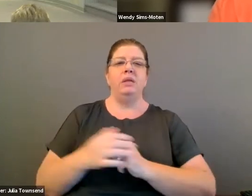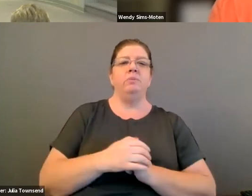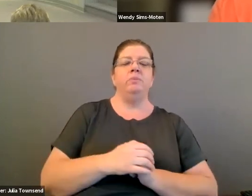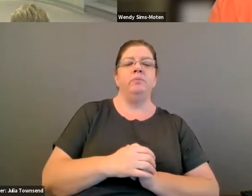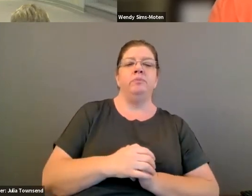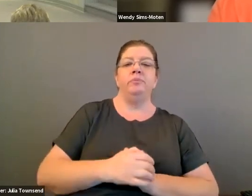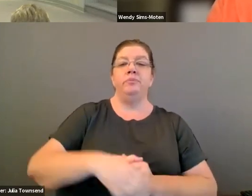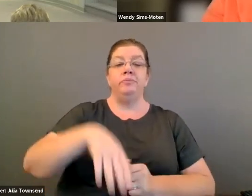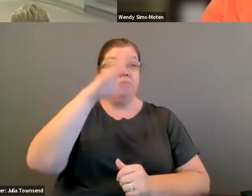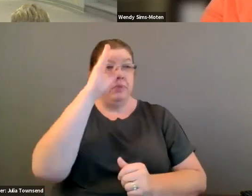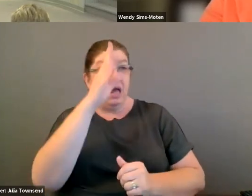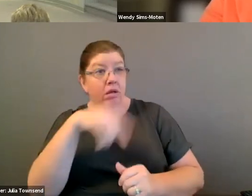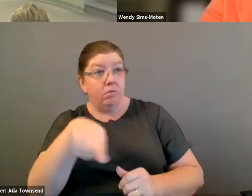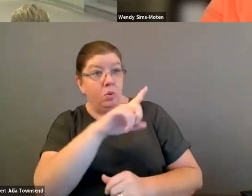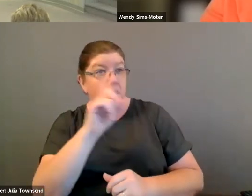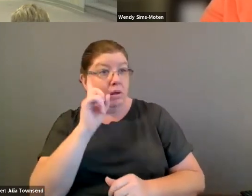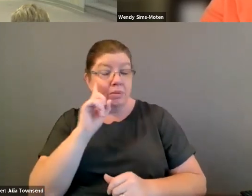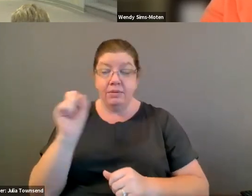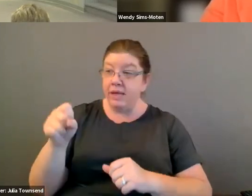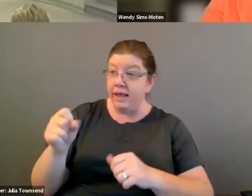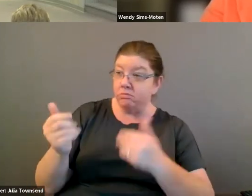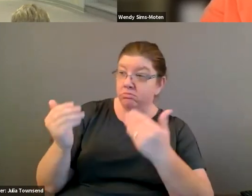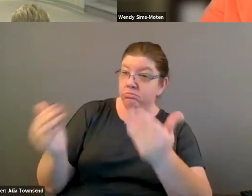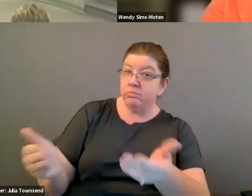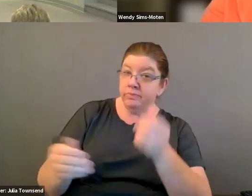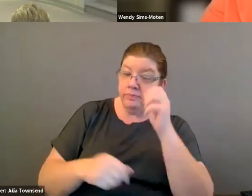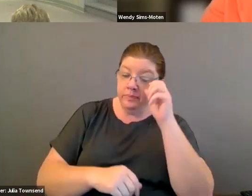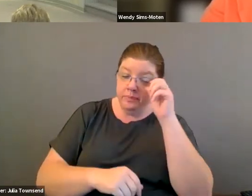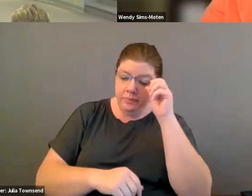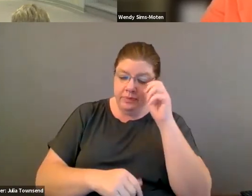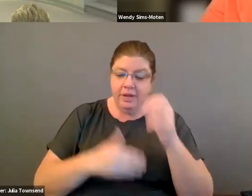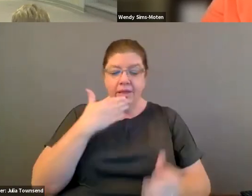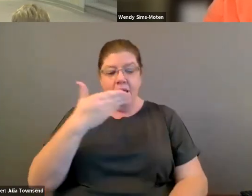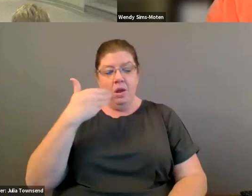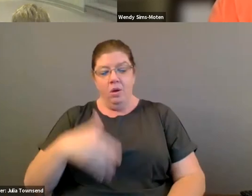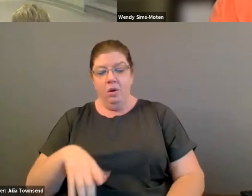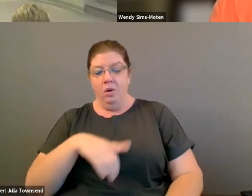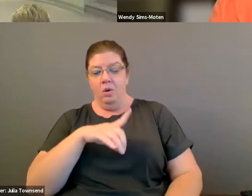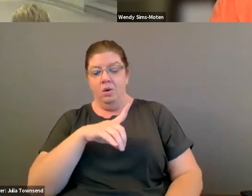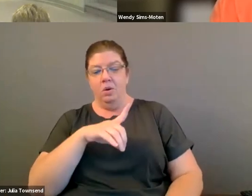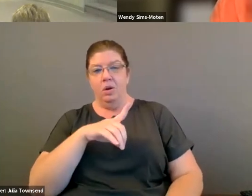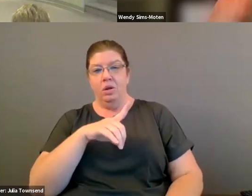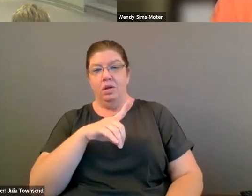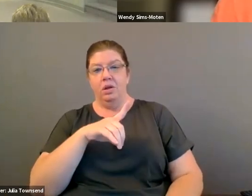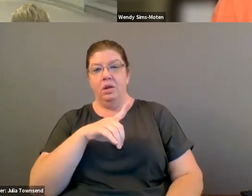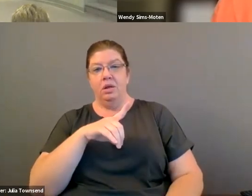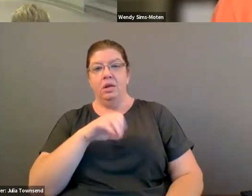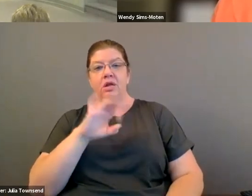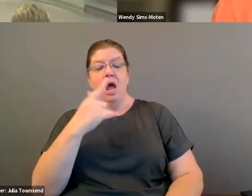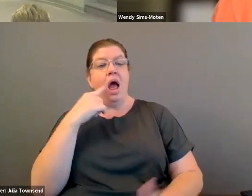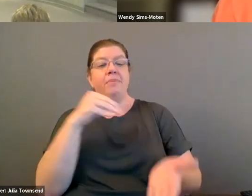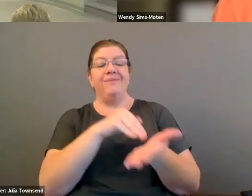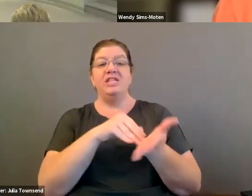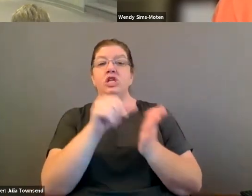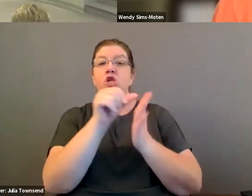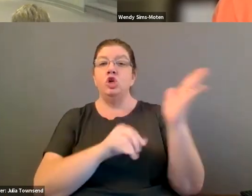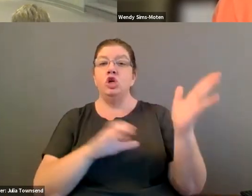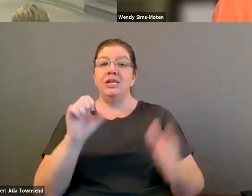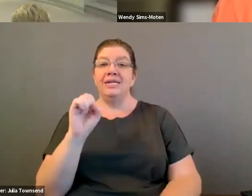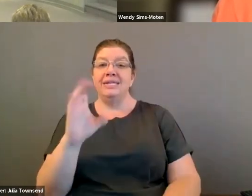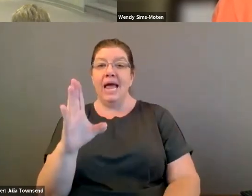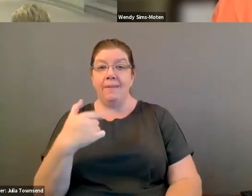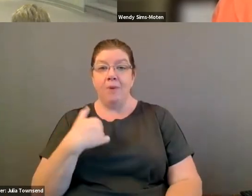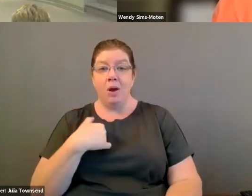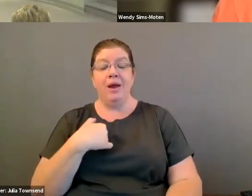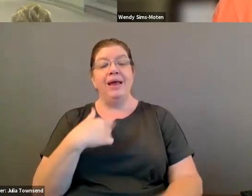Hi, can you hear me? Yes, go ahead. Yes, thank you. My name is Doug McKenzie. I'm a physician and surgeon in Santa Barbara.